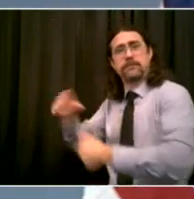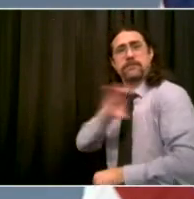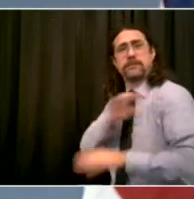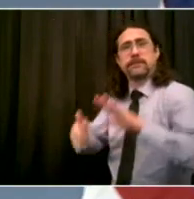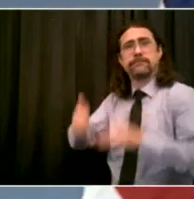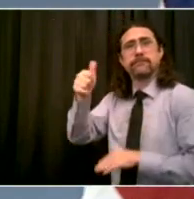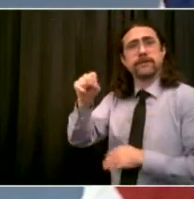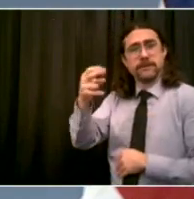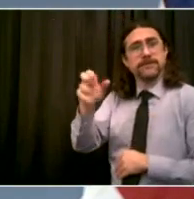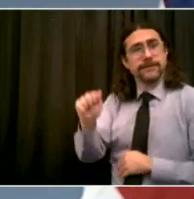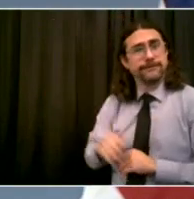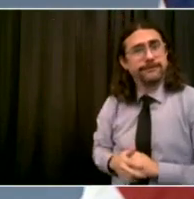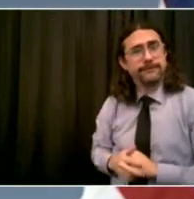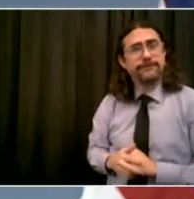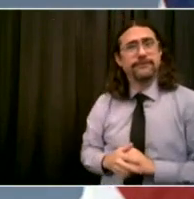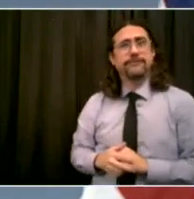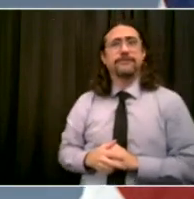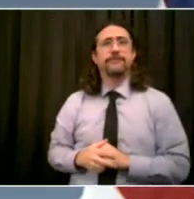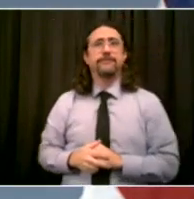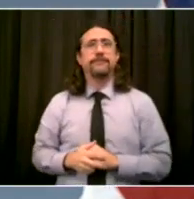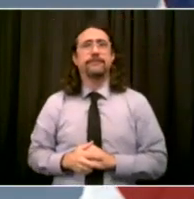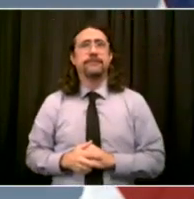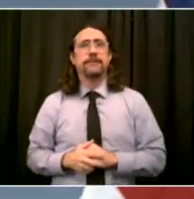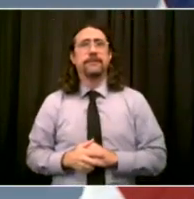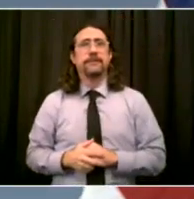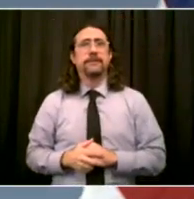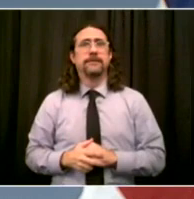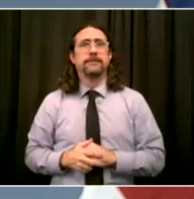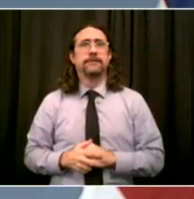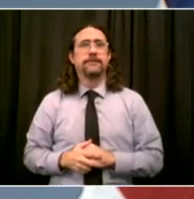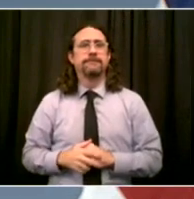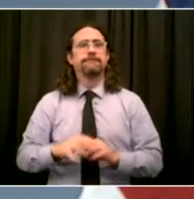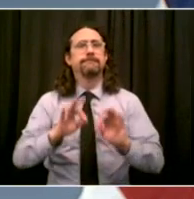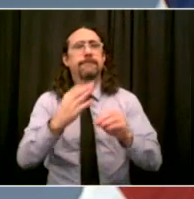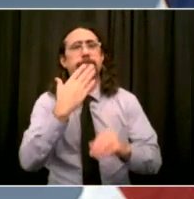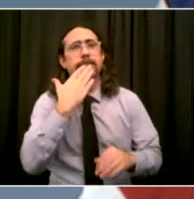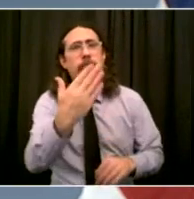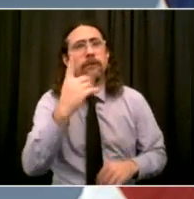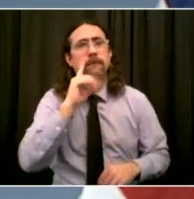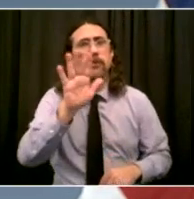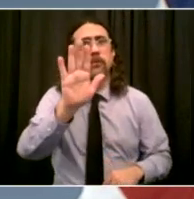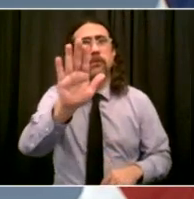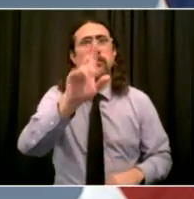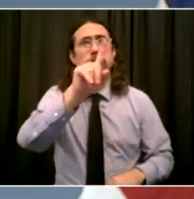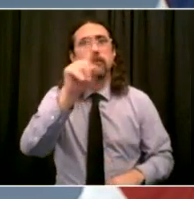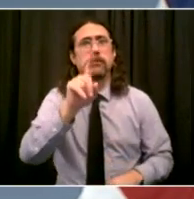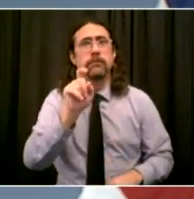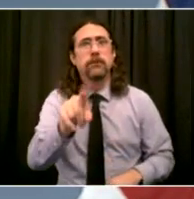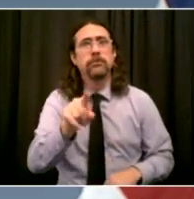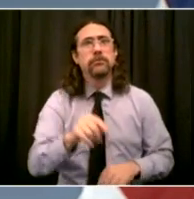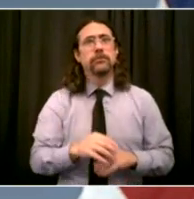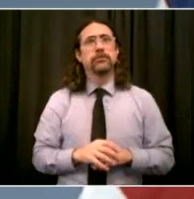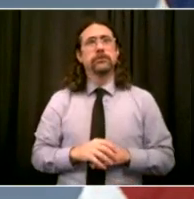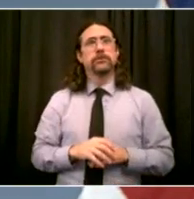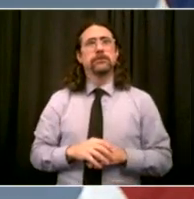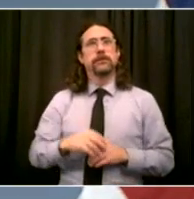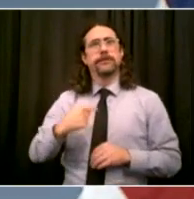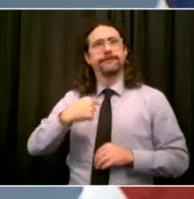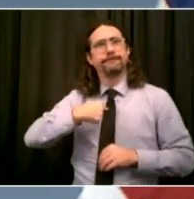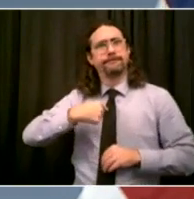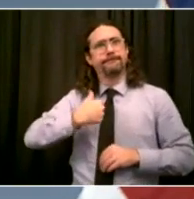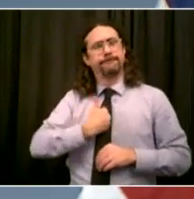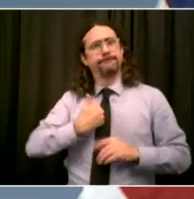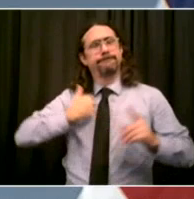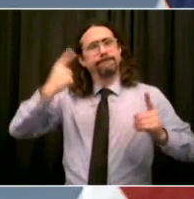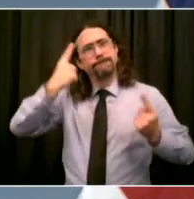and appointments that I've had the honor of making throughout my time as police commissioner. I couldn't be more proud